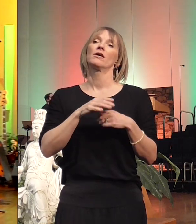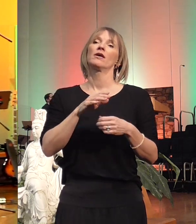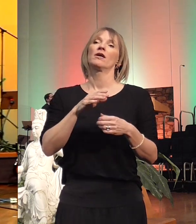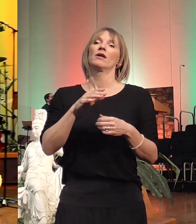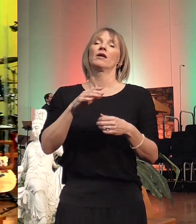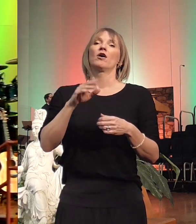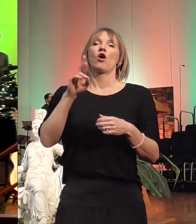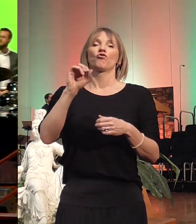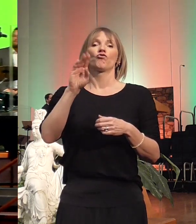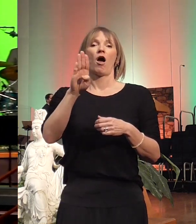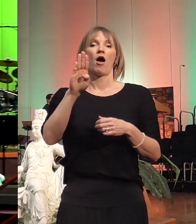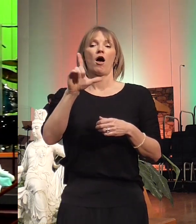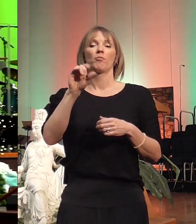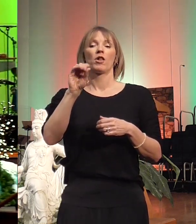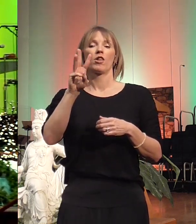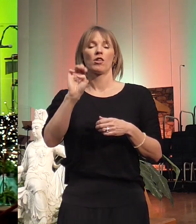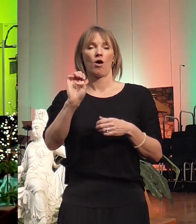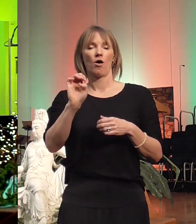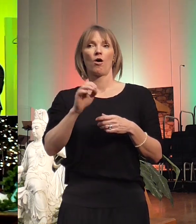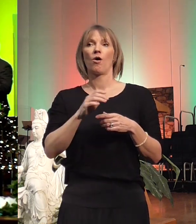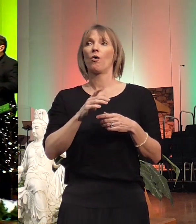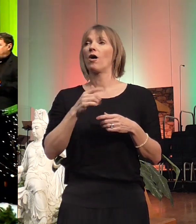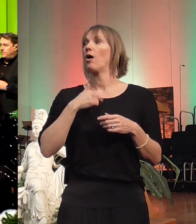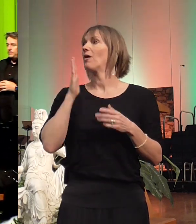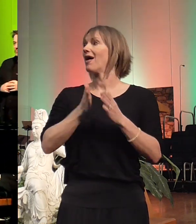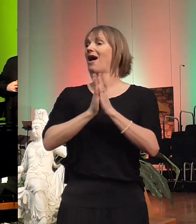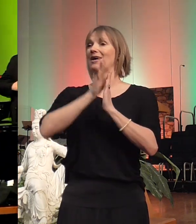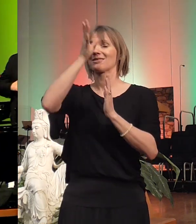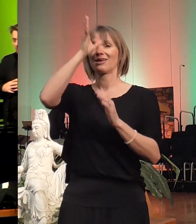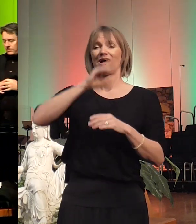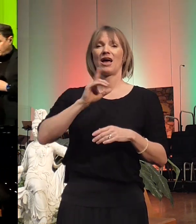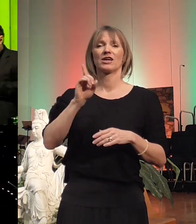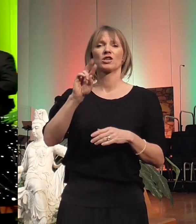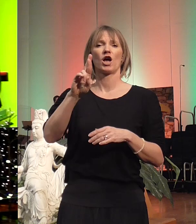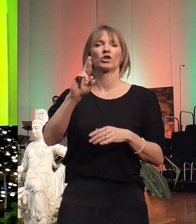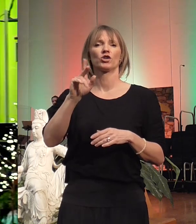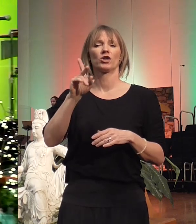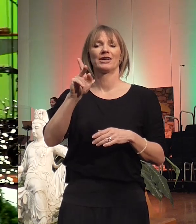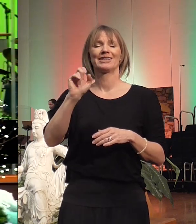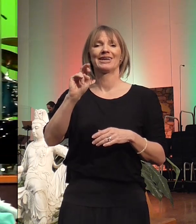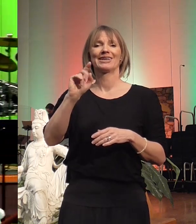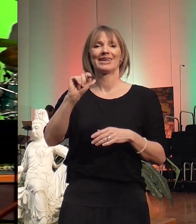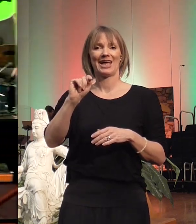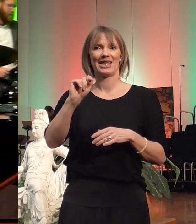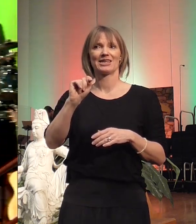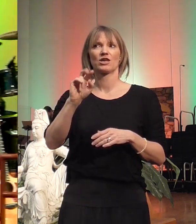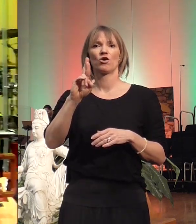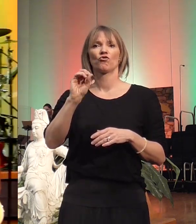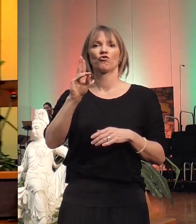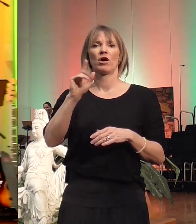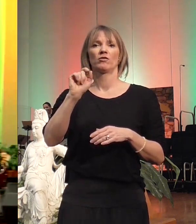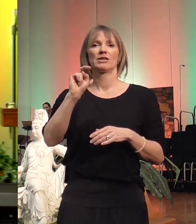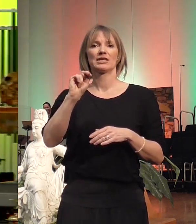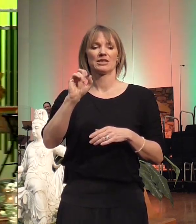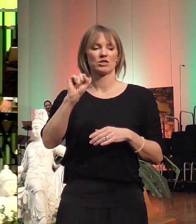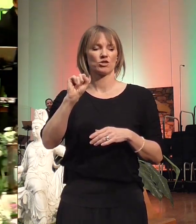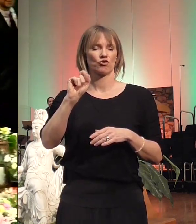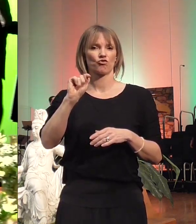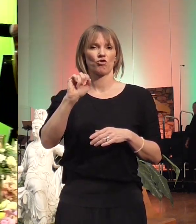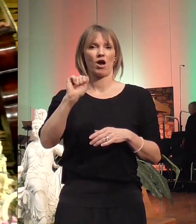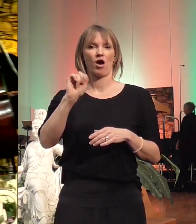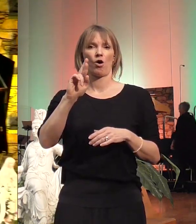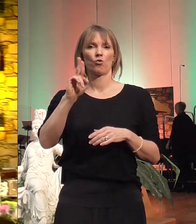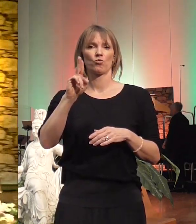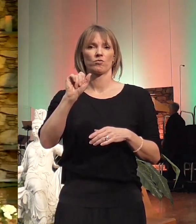Rob Lowe. And I'm going to ask this guy, Dr. Kent Rautenstrauss, to come this way. Is there a microphone over